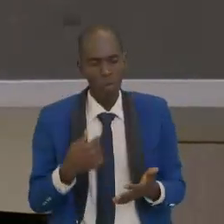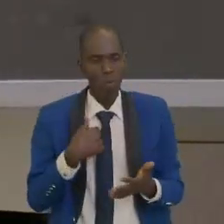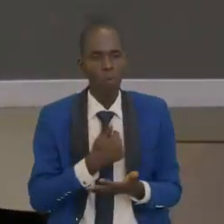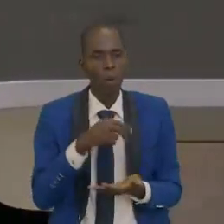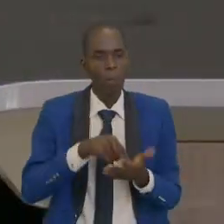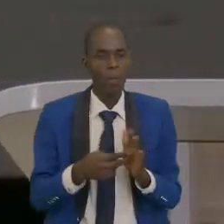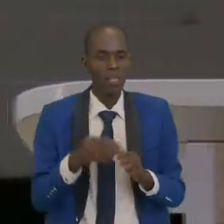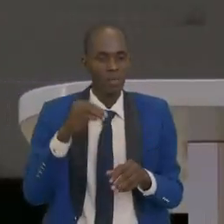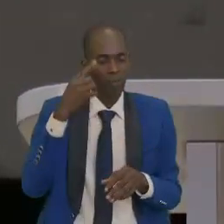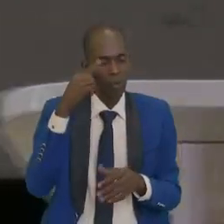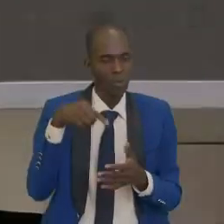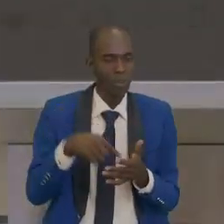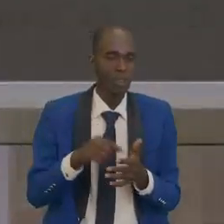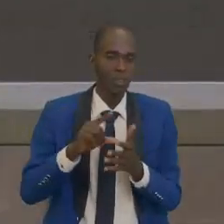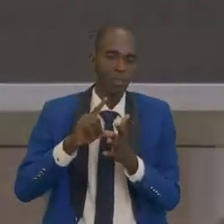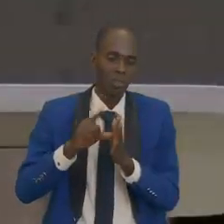days